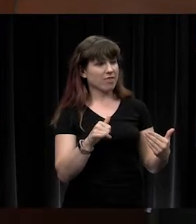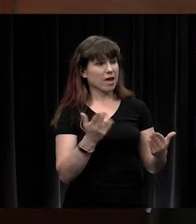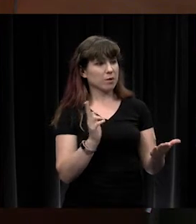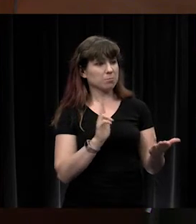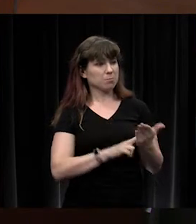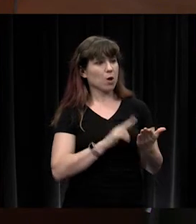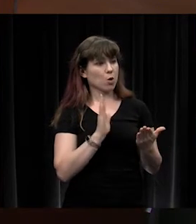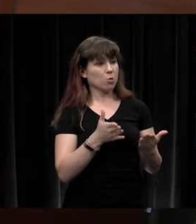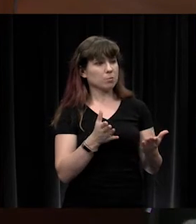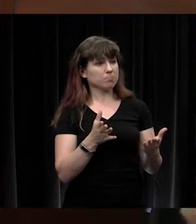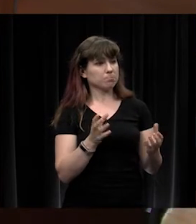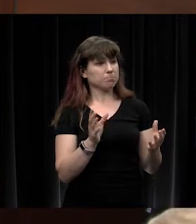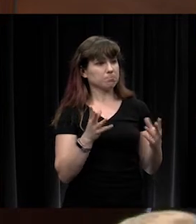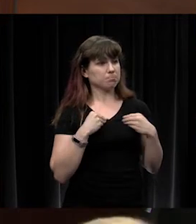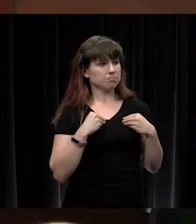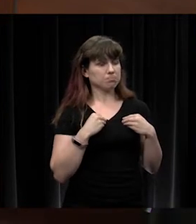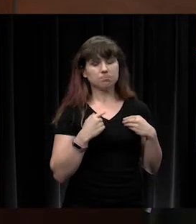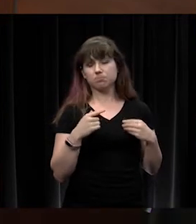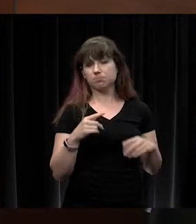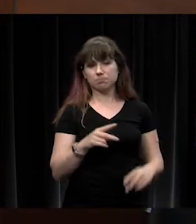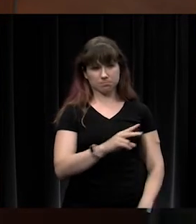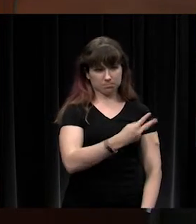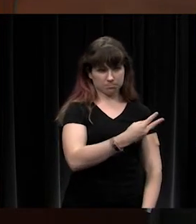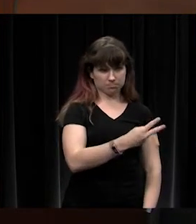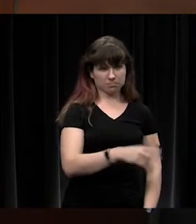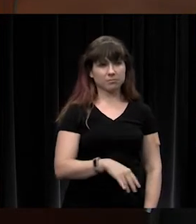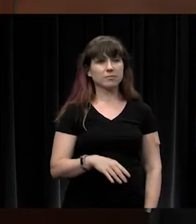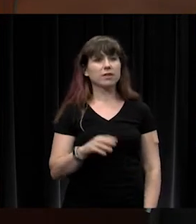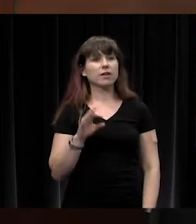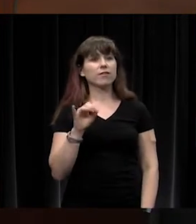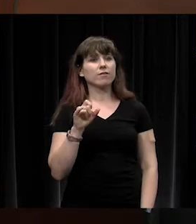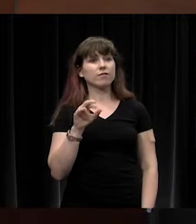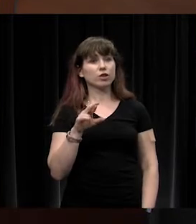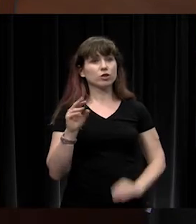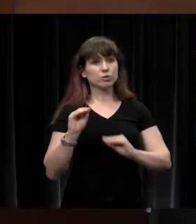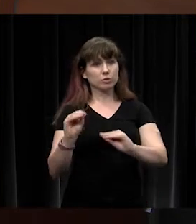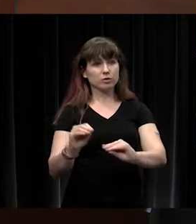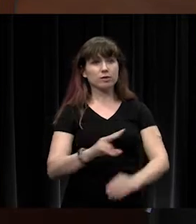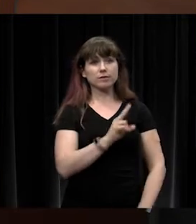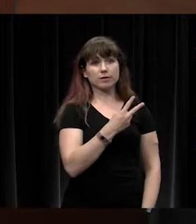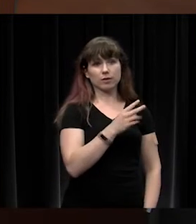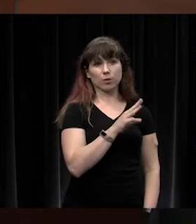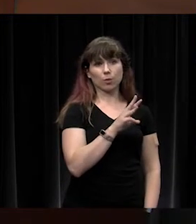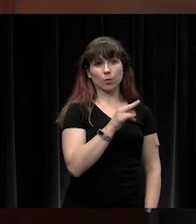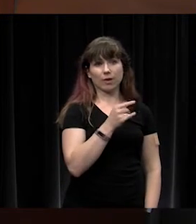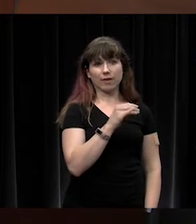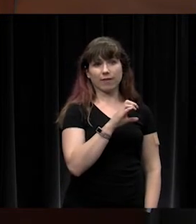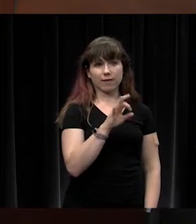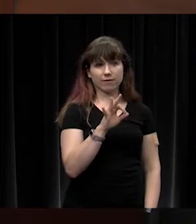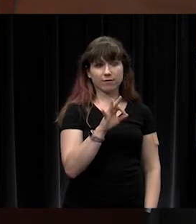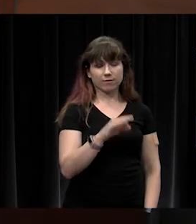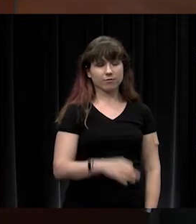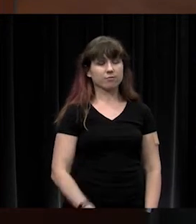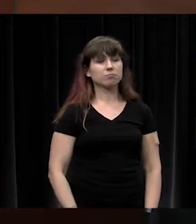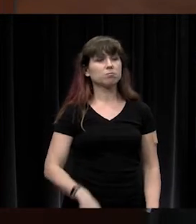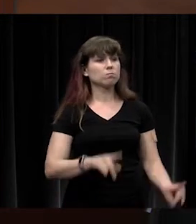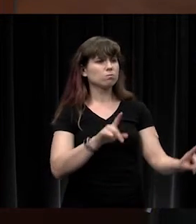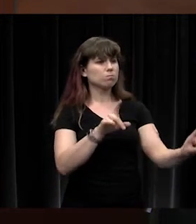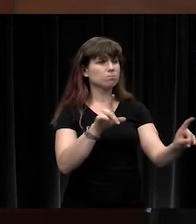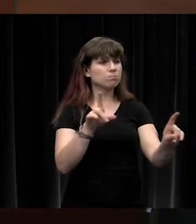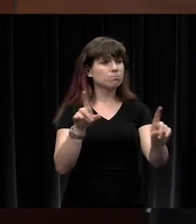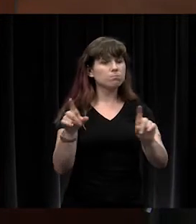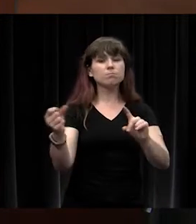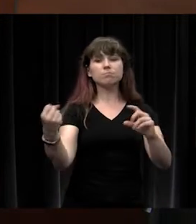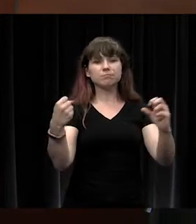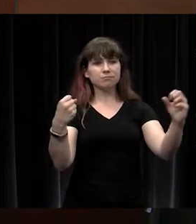Second. Joy, I have a motion by Mrs. Filter, second by Mr. Whitcliffe. Mrs. Martin? Yes. Mrs. Felter?